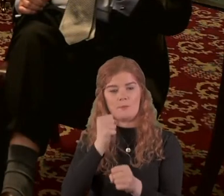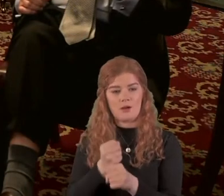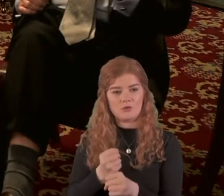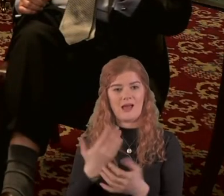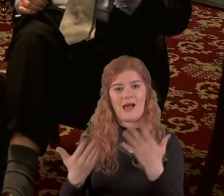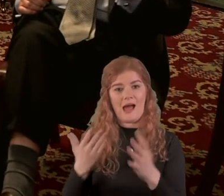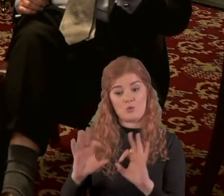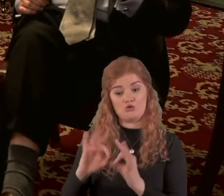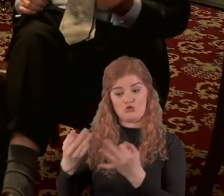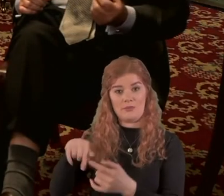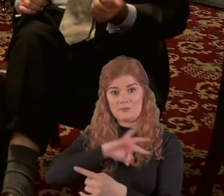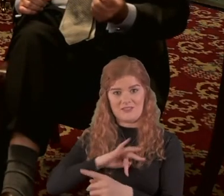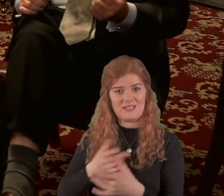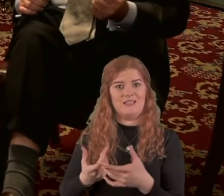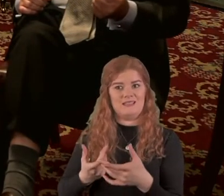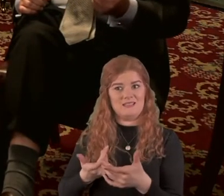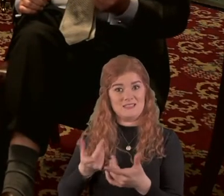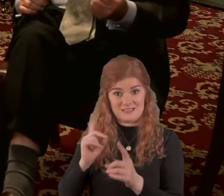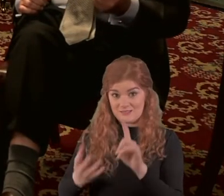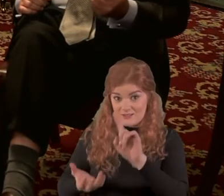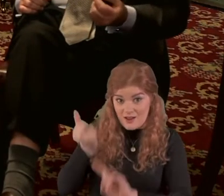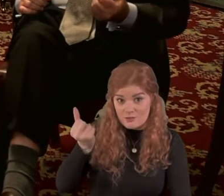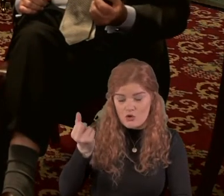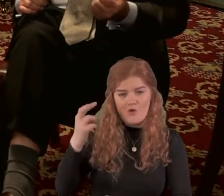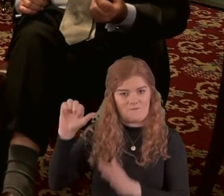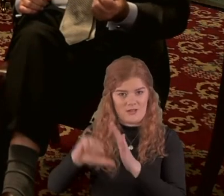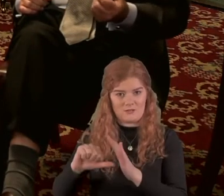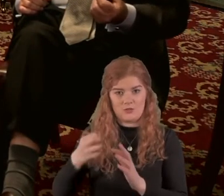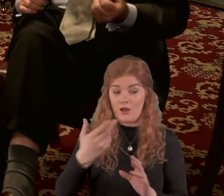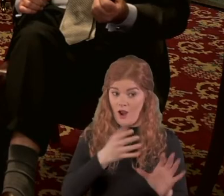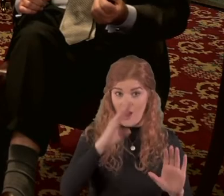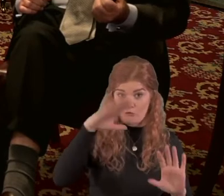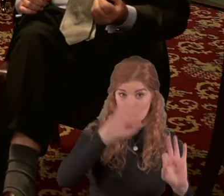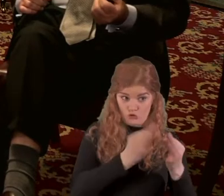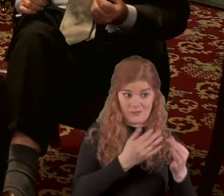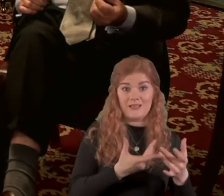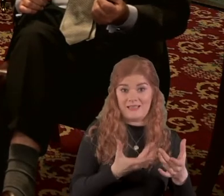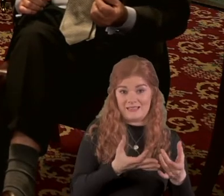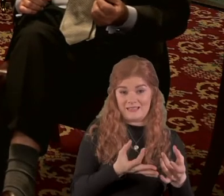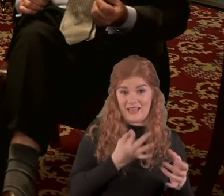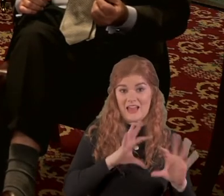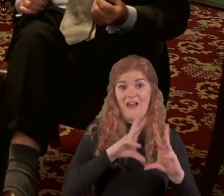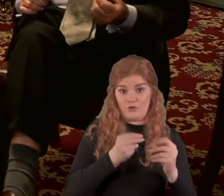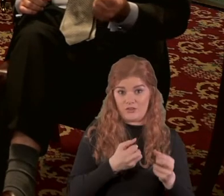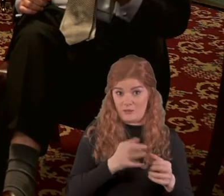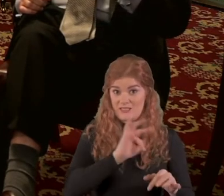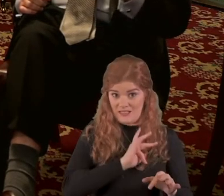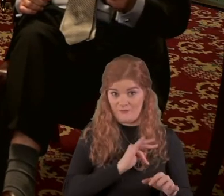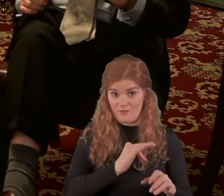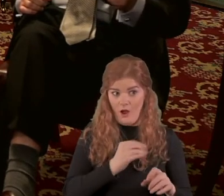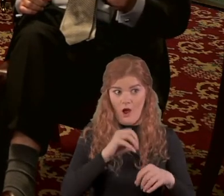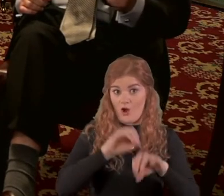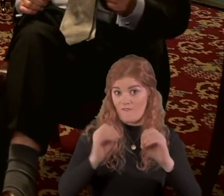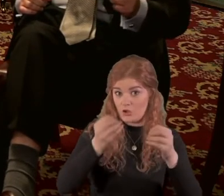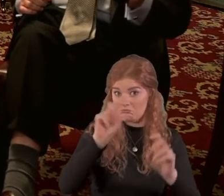the delegation actually did. Did the Irish delegation get everything that was really going? And a